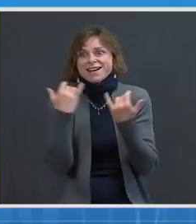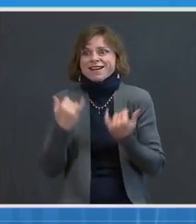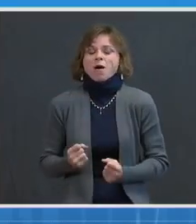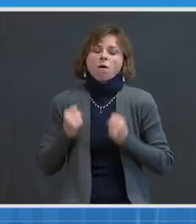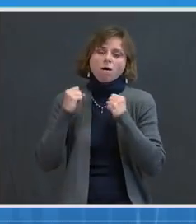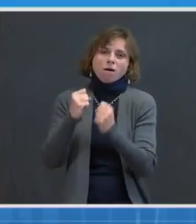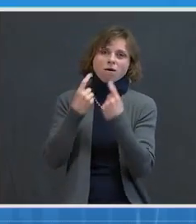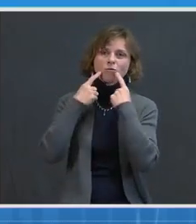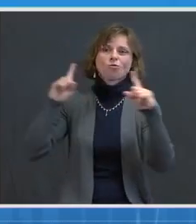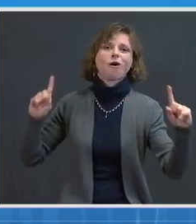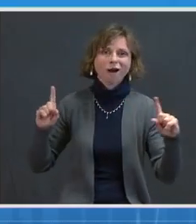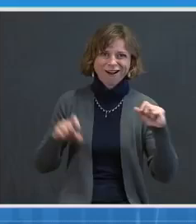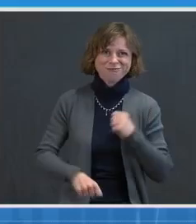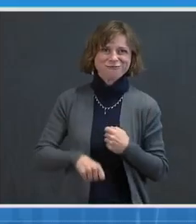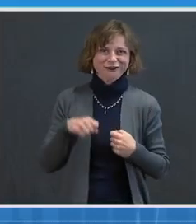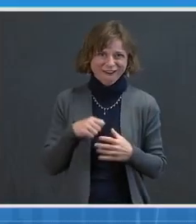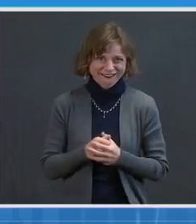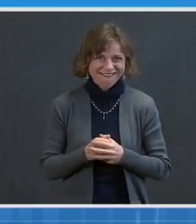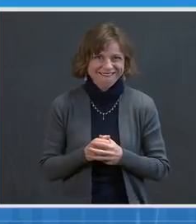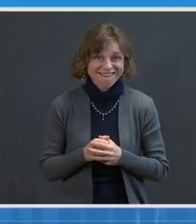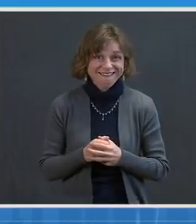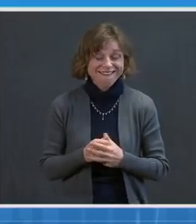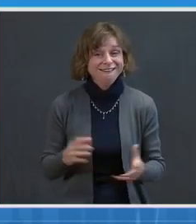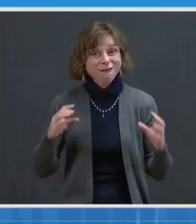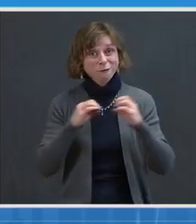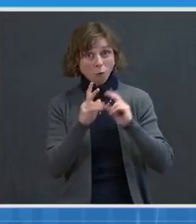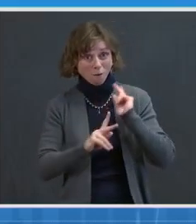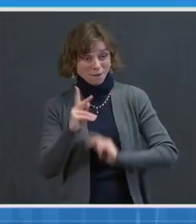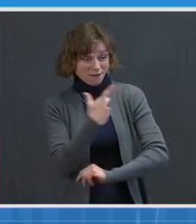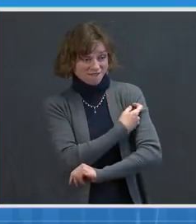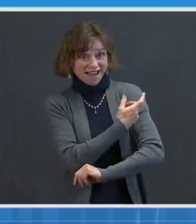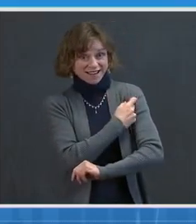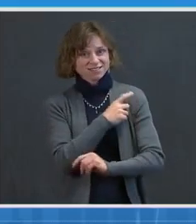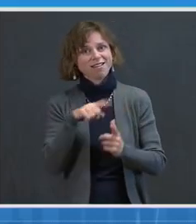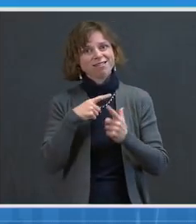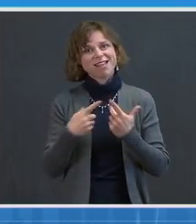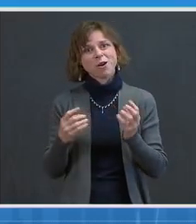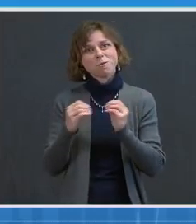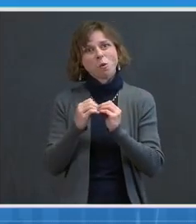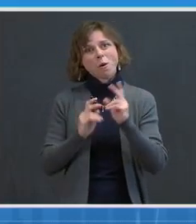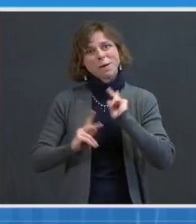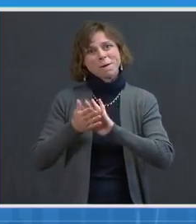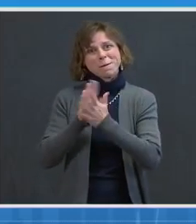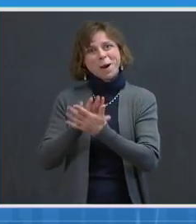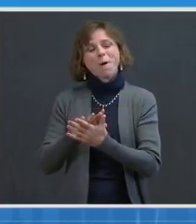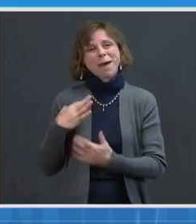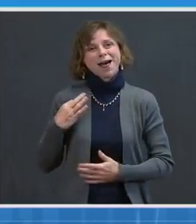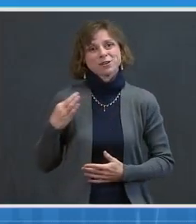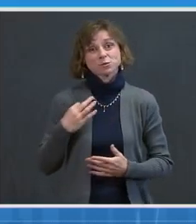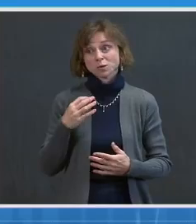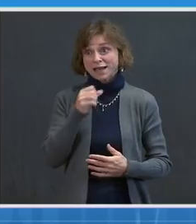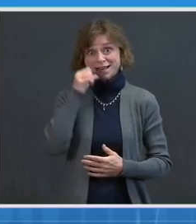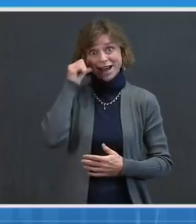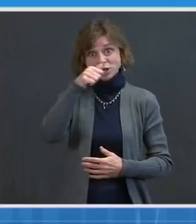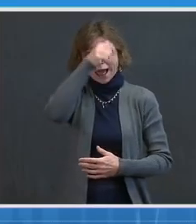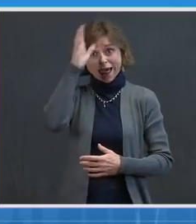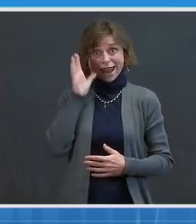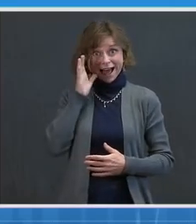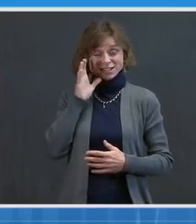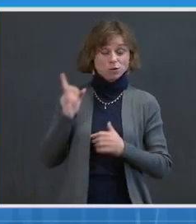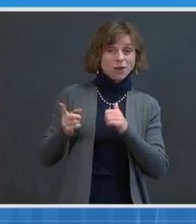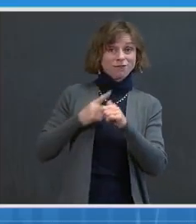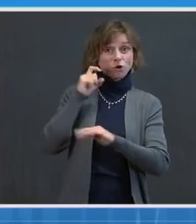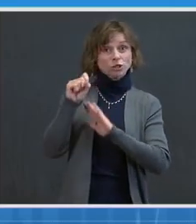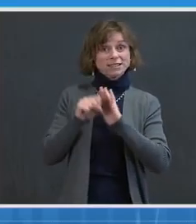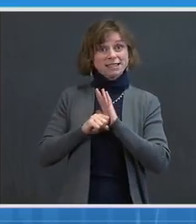get vaccinated, more people will become eligible. Yesterday, Alaska became the first state to make vaccines available